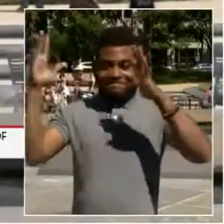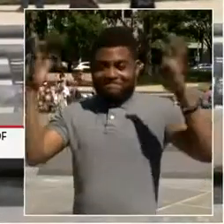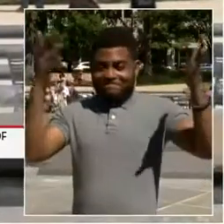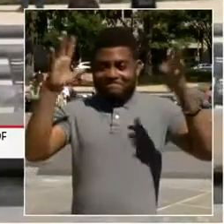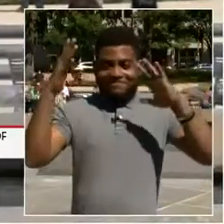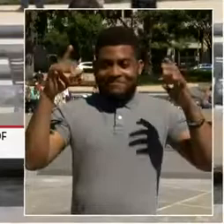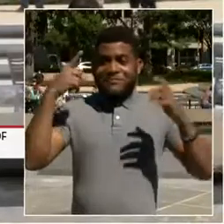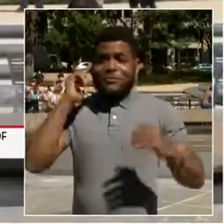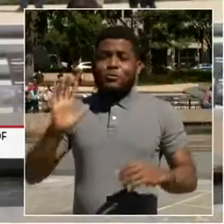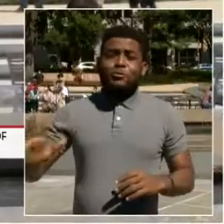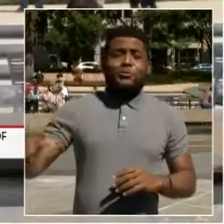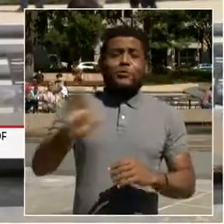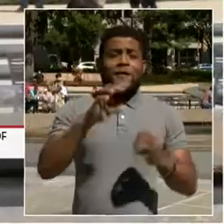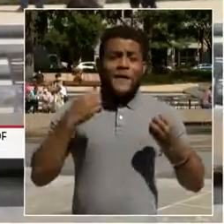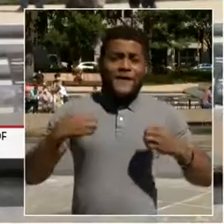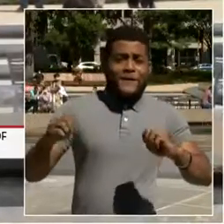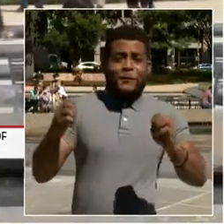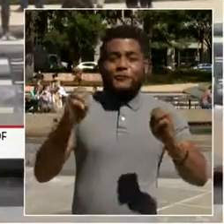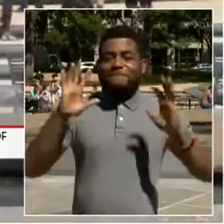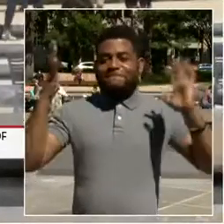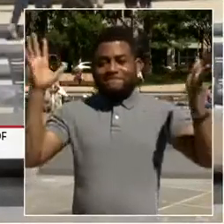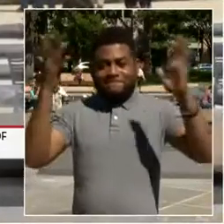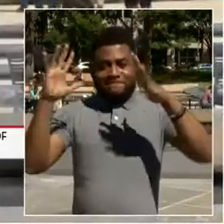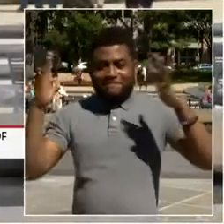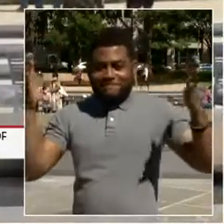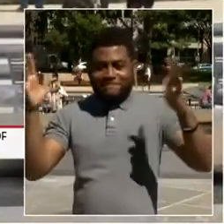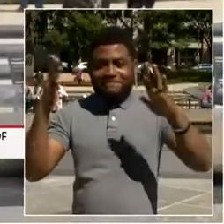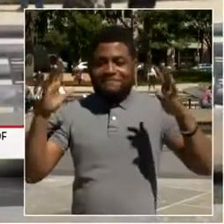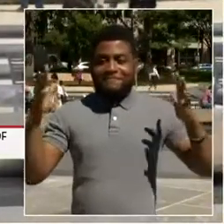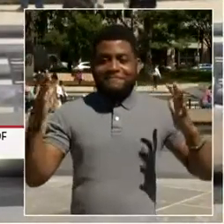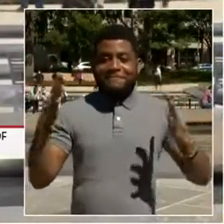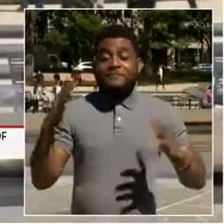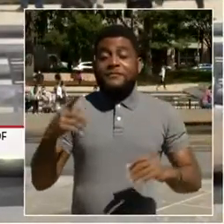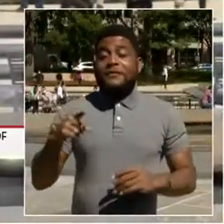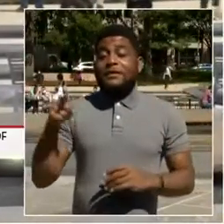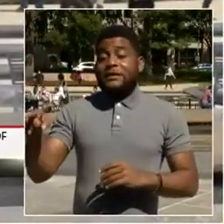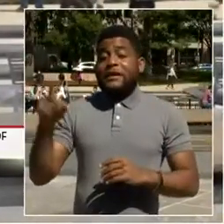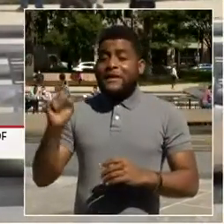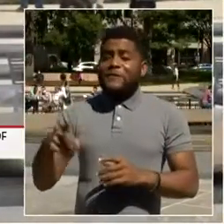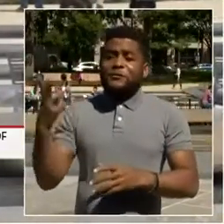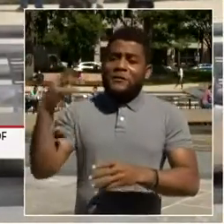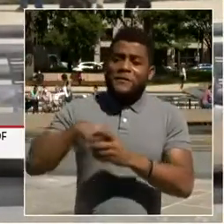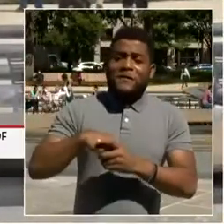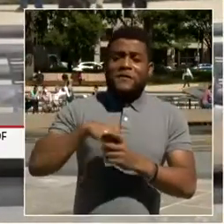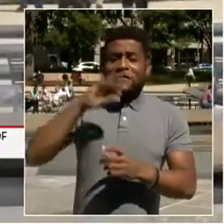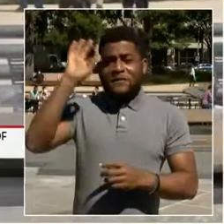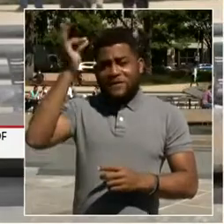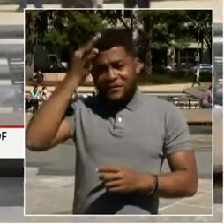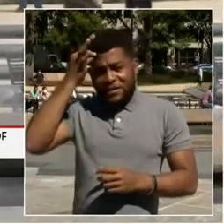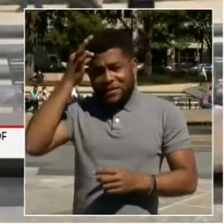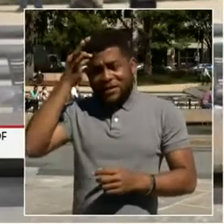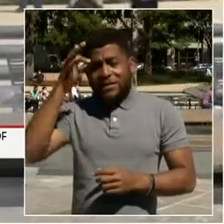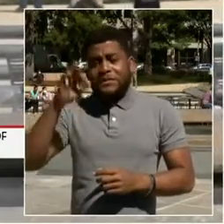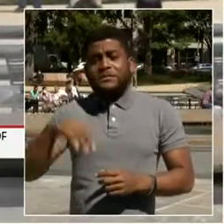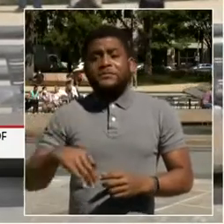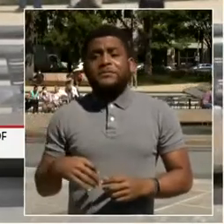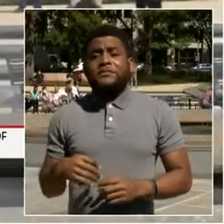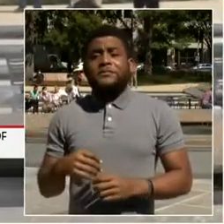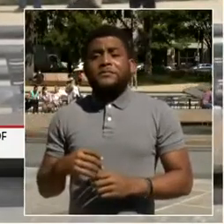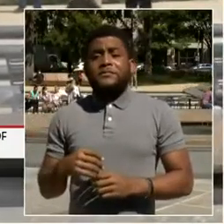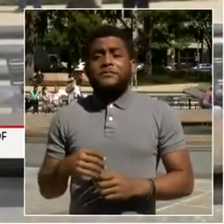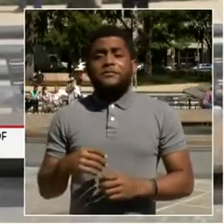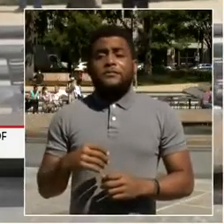And then no effort that involves the federal government will be successful without the hard work of